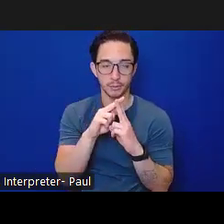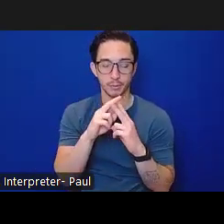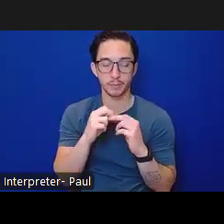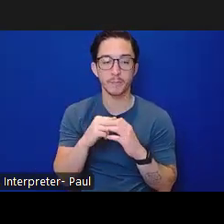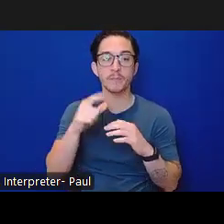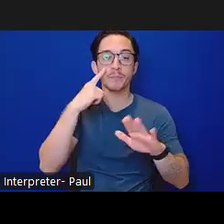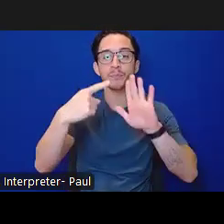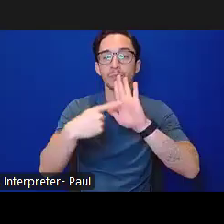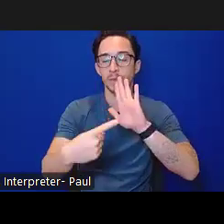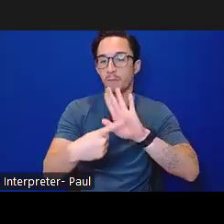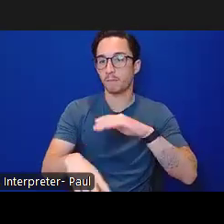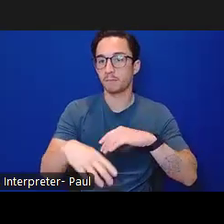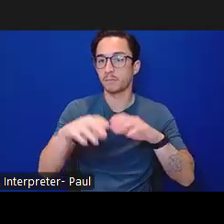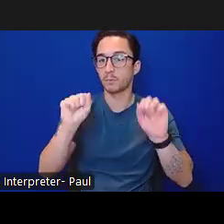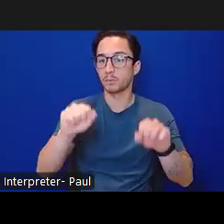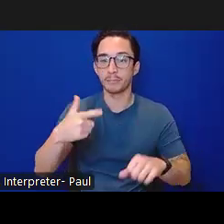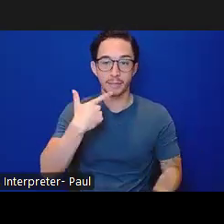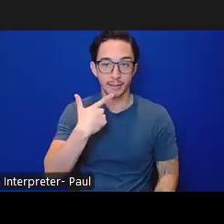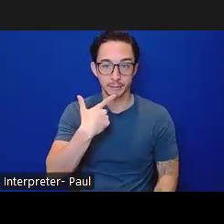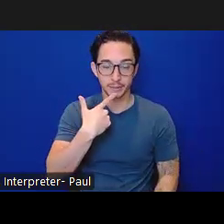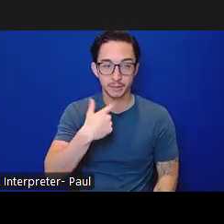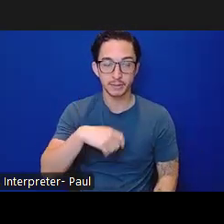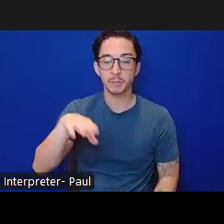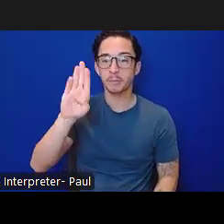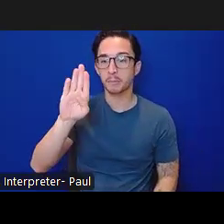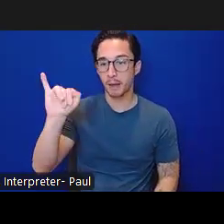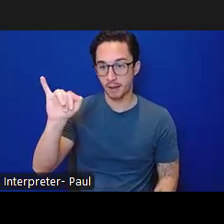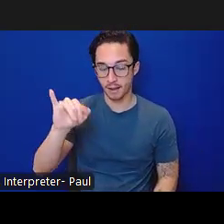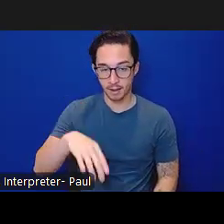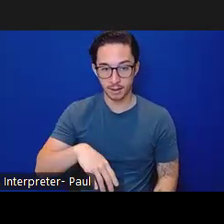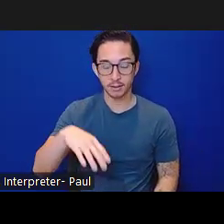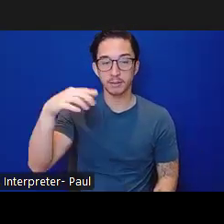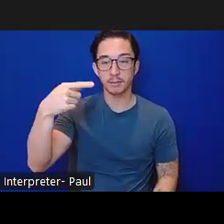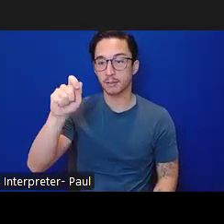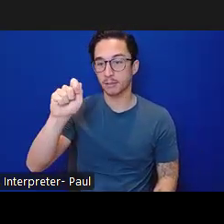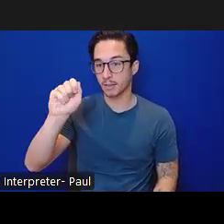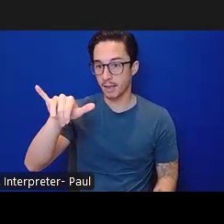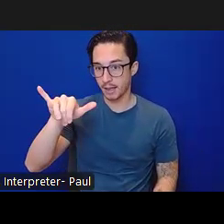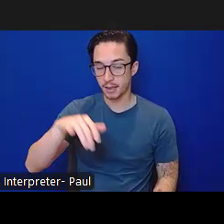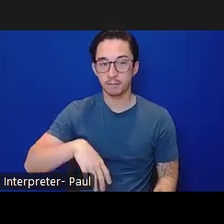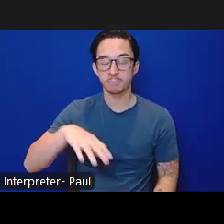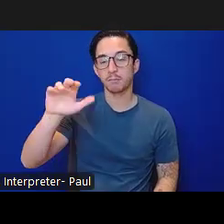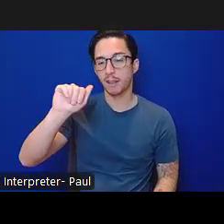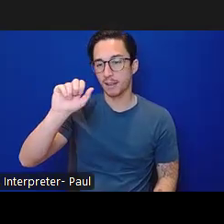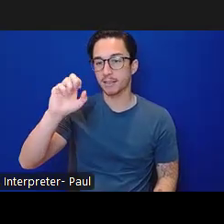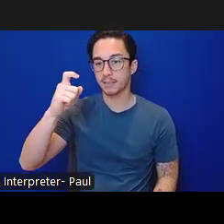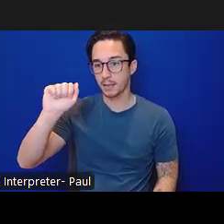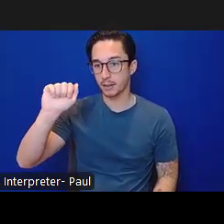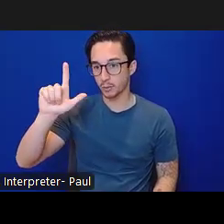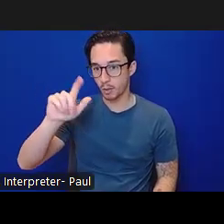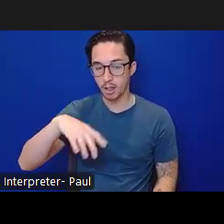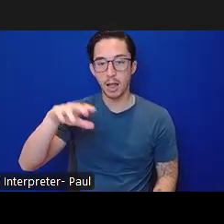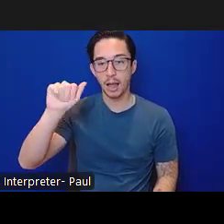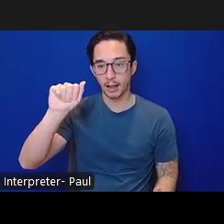So examples of that can be lesbian, bisexual, gay, asexual,